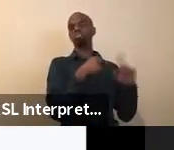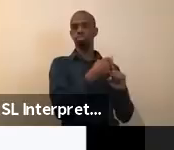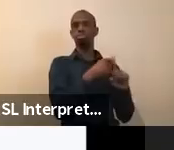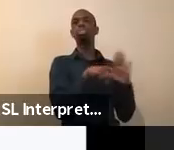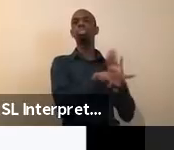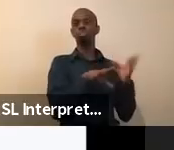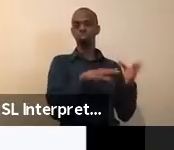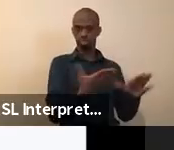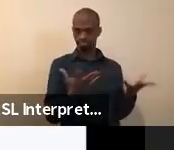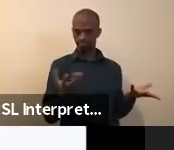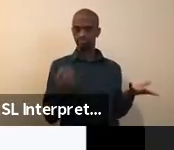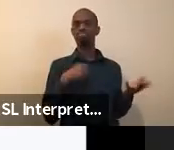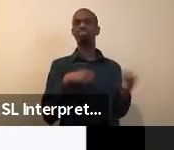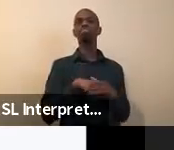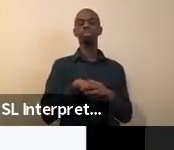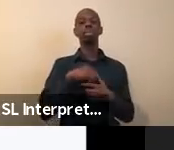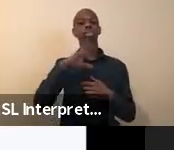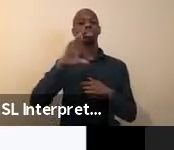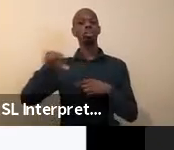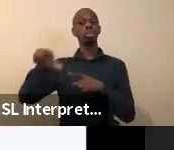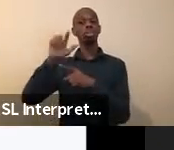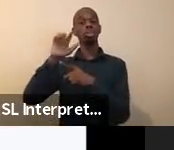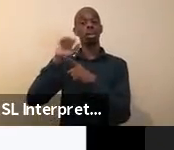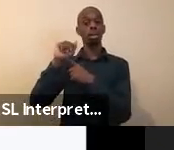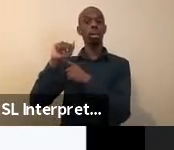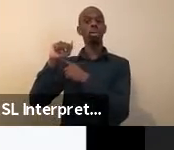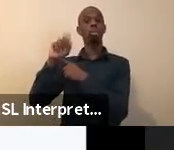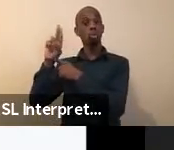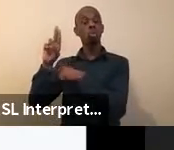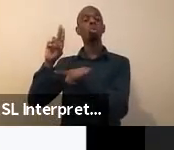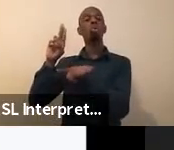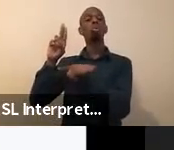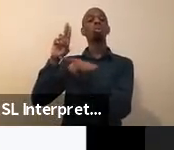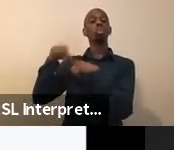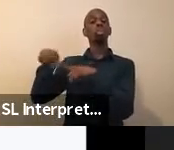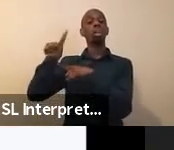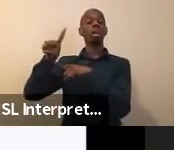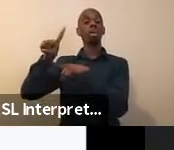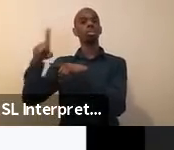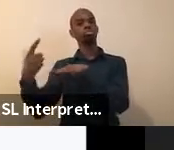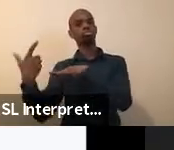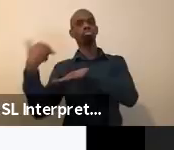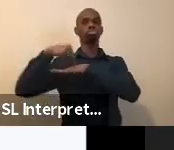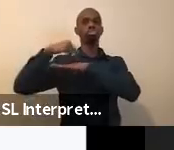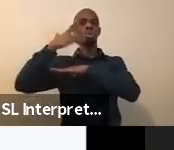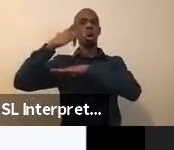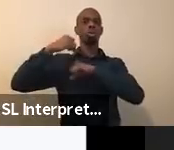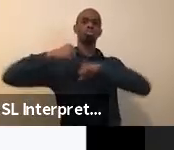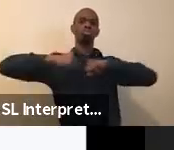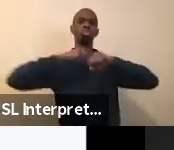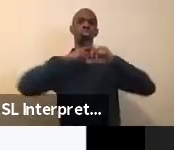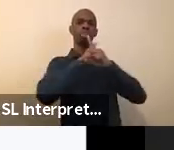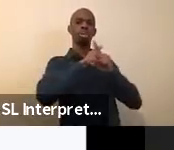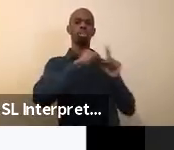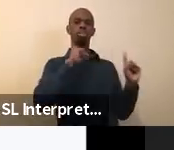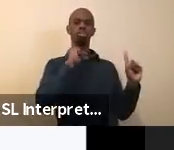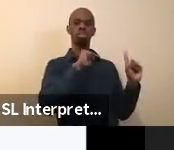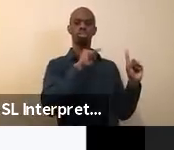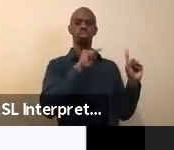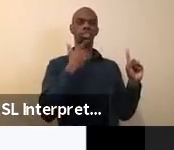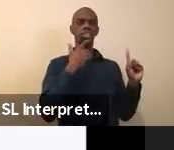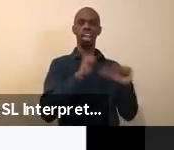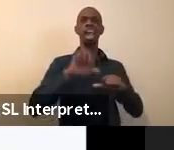this organization, AAU, Asian Americans United, they took up defending the Asian defendants. And that was not a popular position to take,